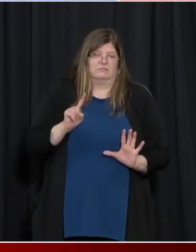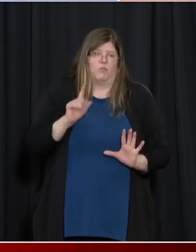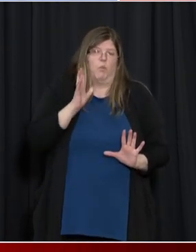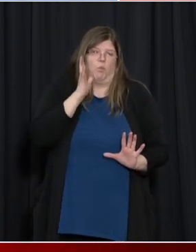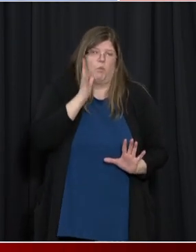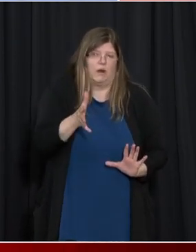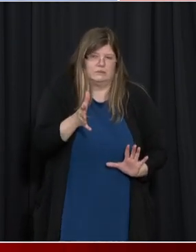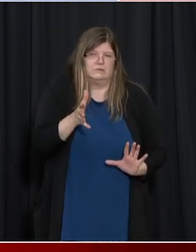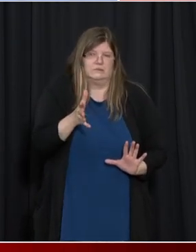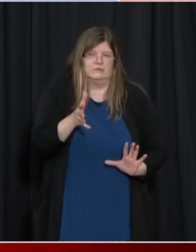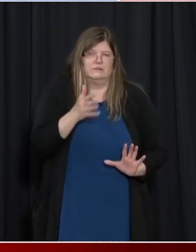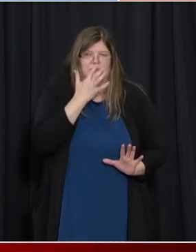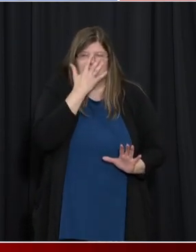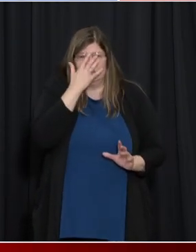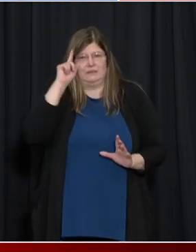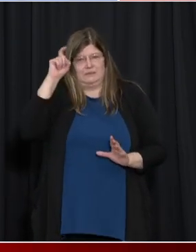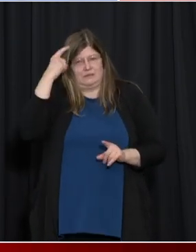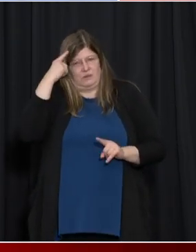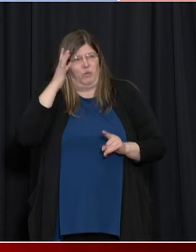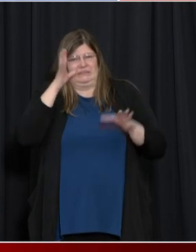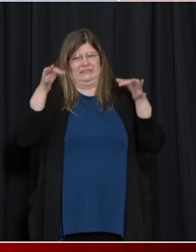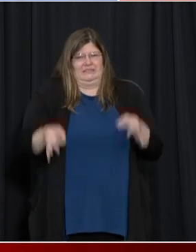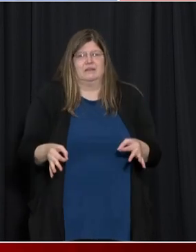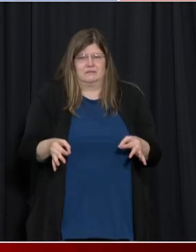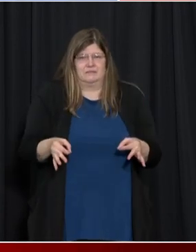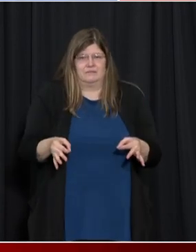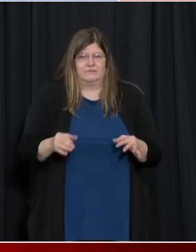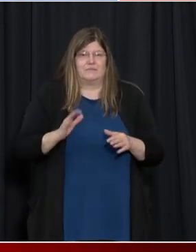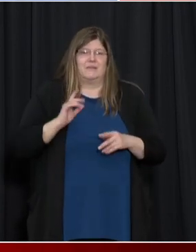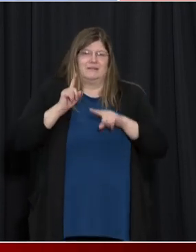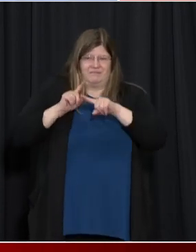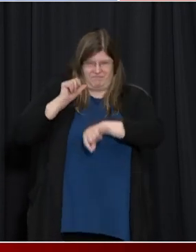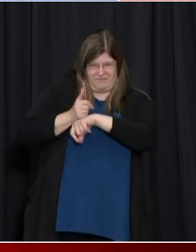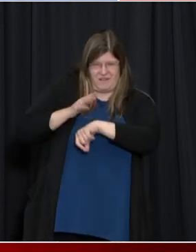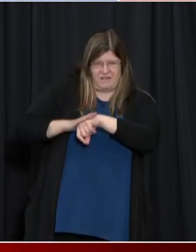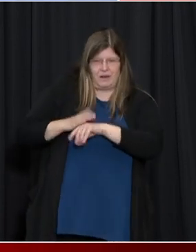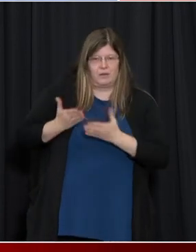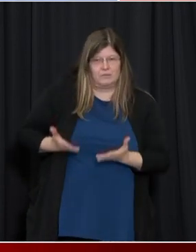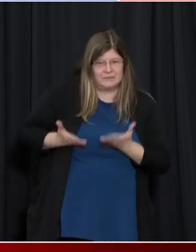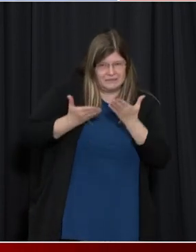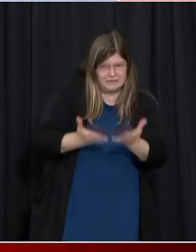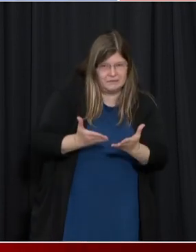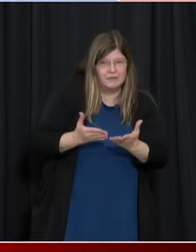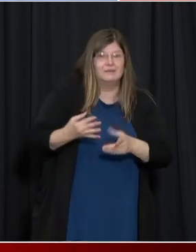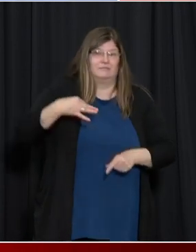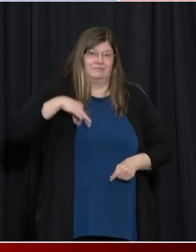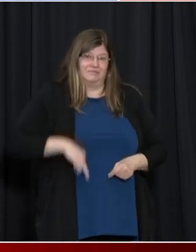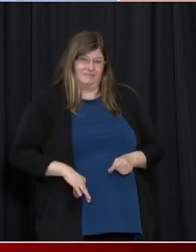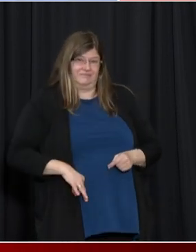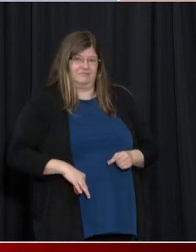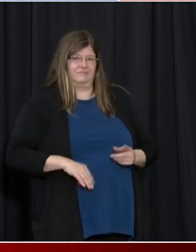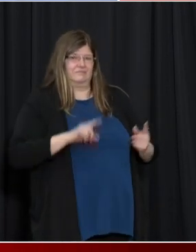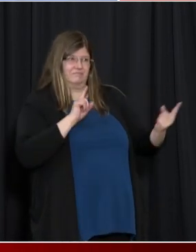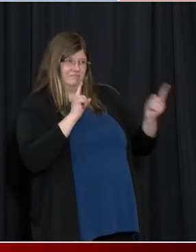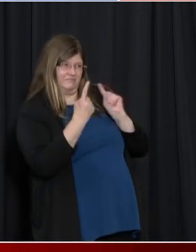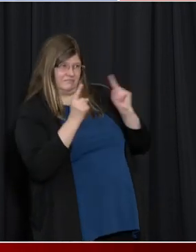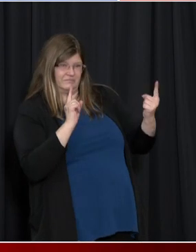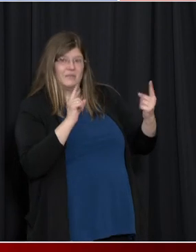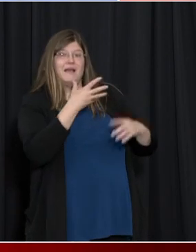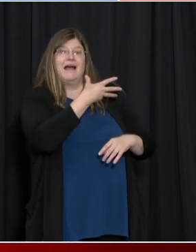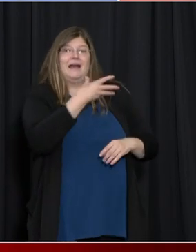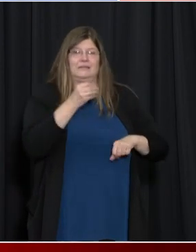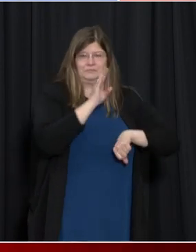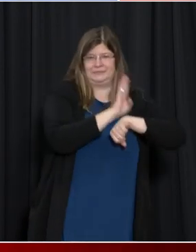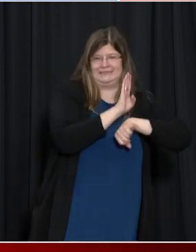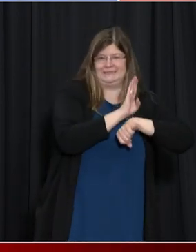our perspective and our recommendation was that it would be mutually beneficial for businesses and residents to have that